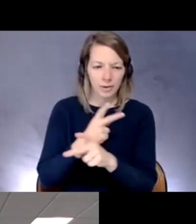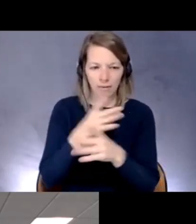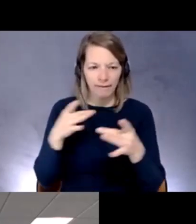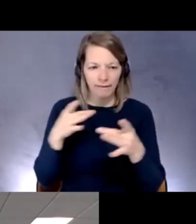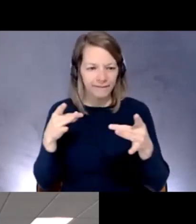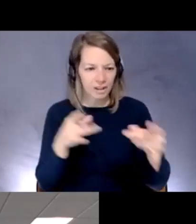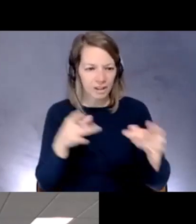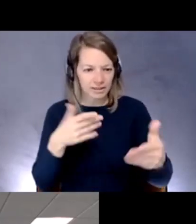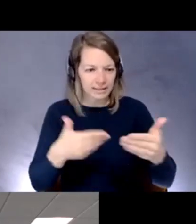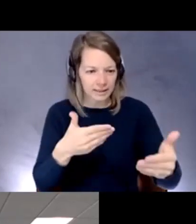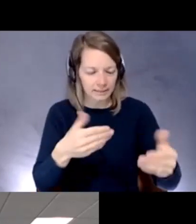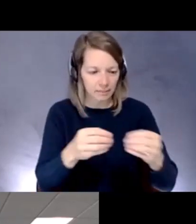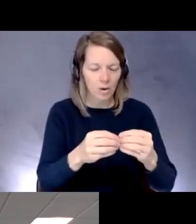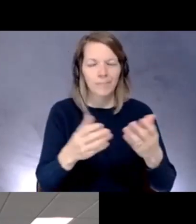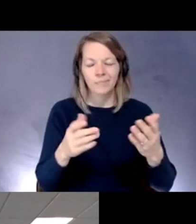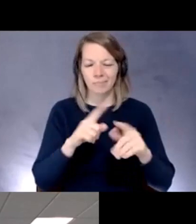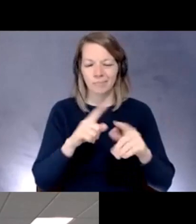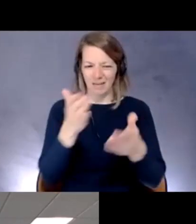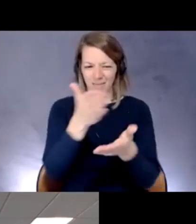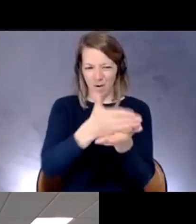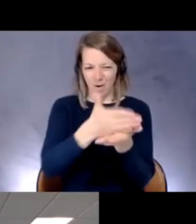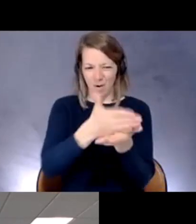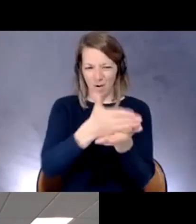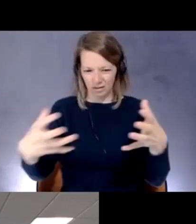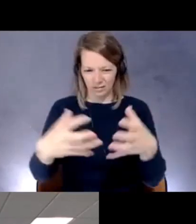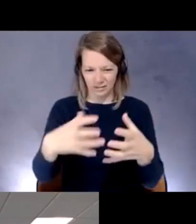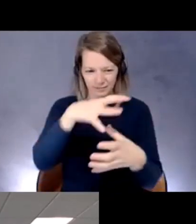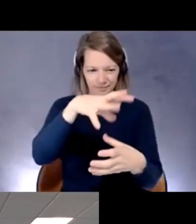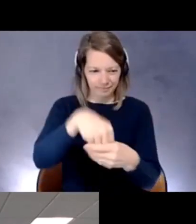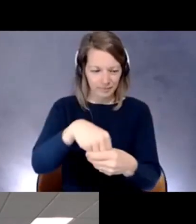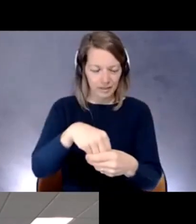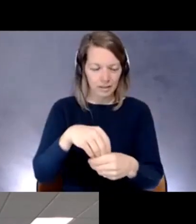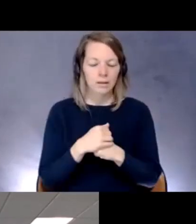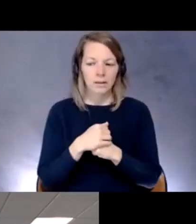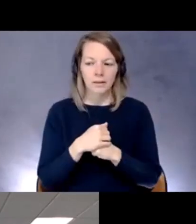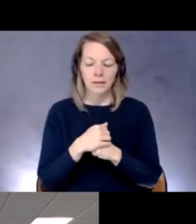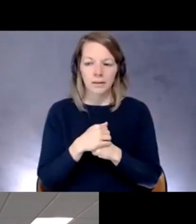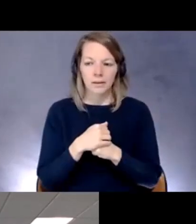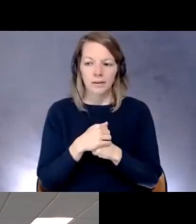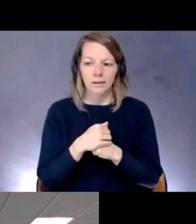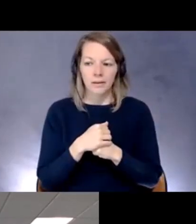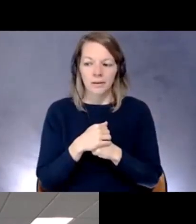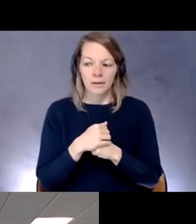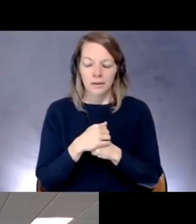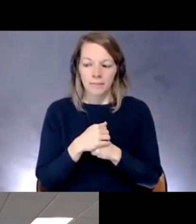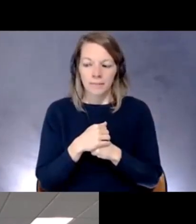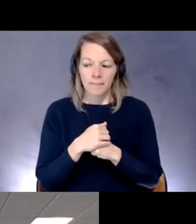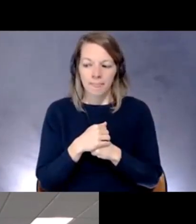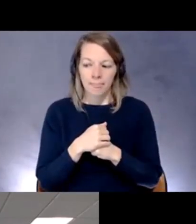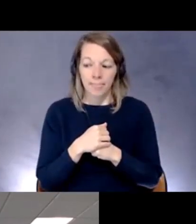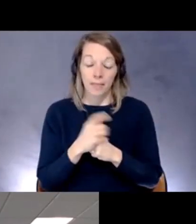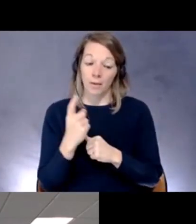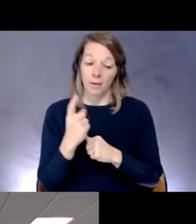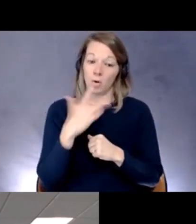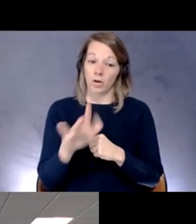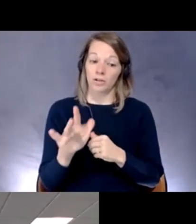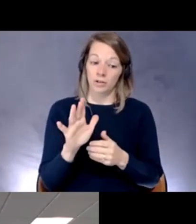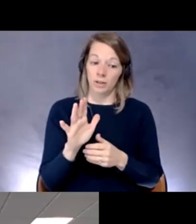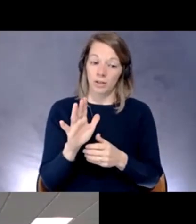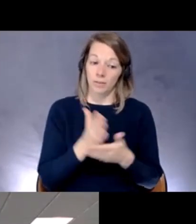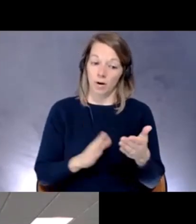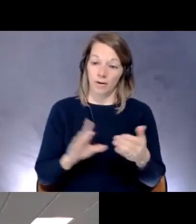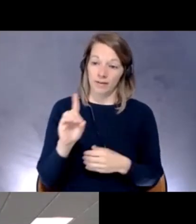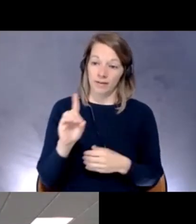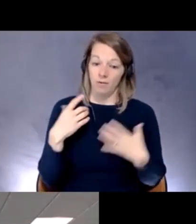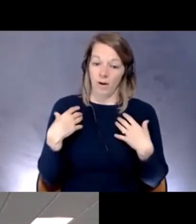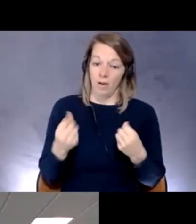those component parts and how, you know, as I said, I think one of the really fortunate parts of being at Denver Health is